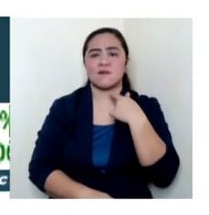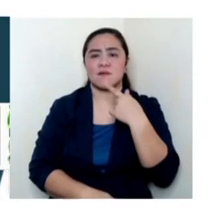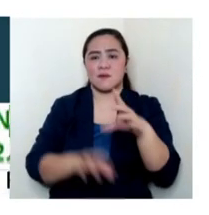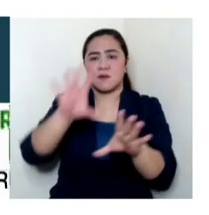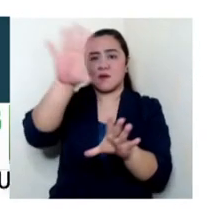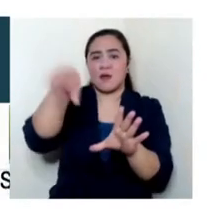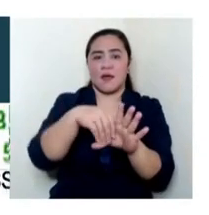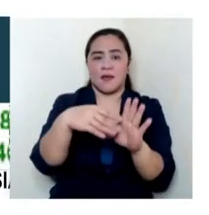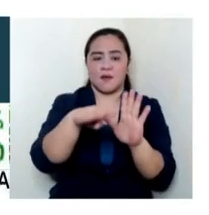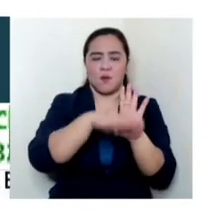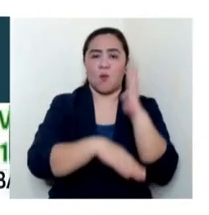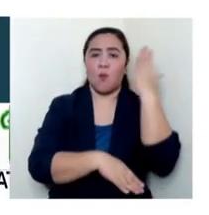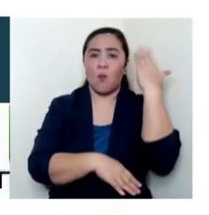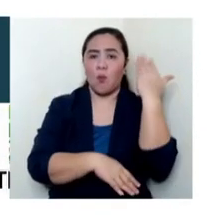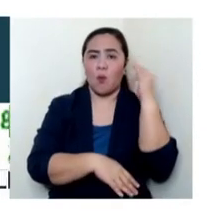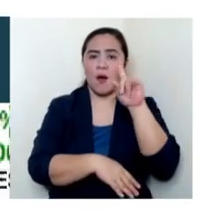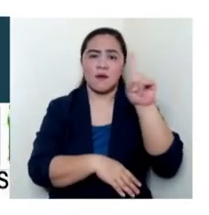then?